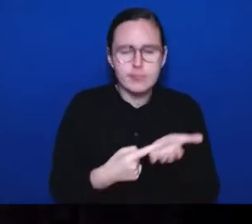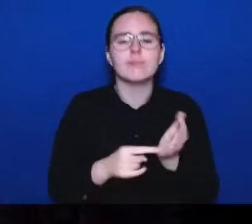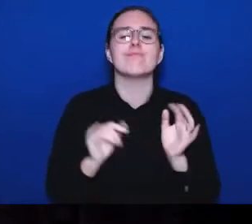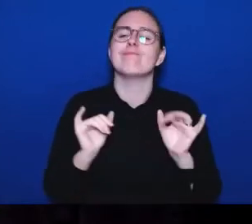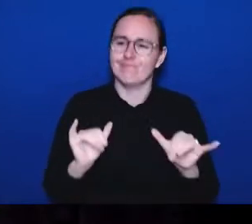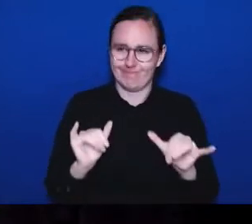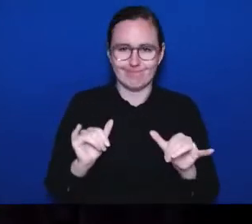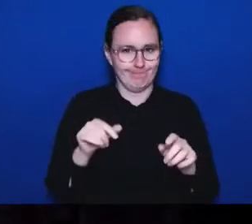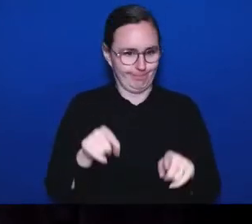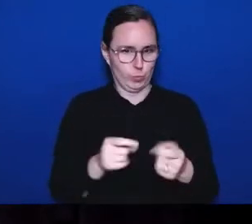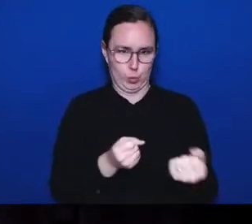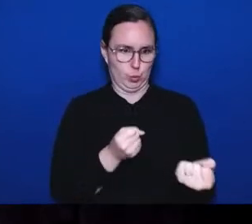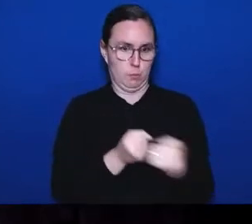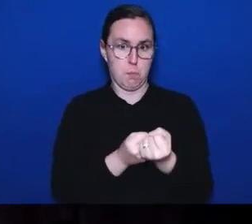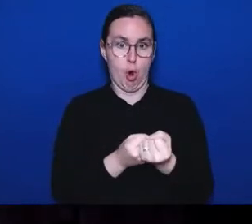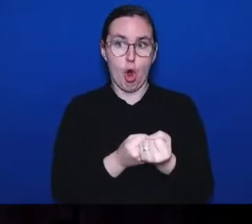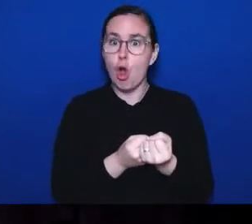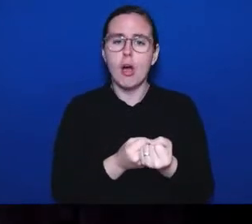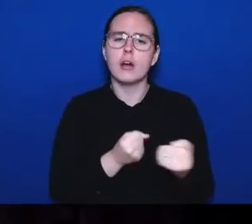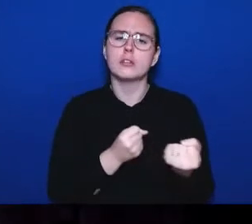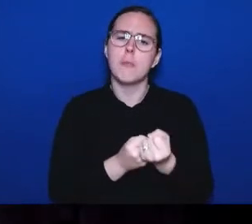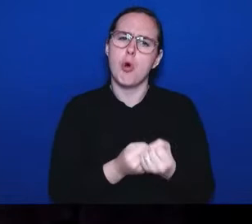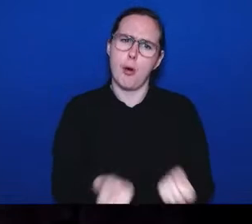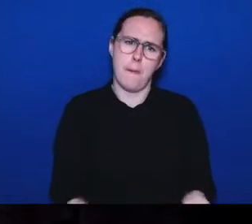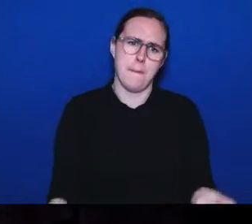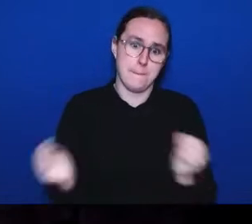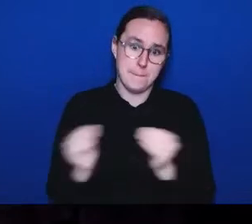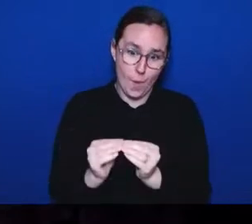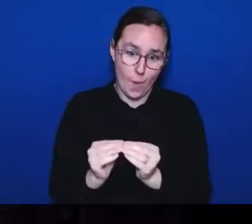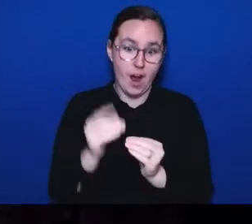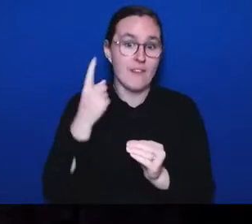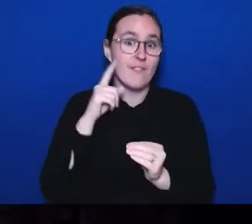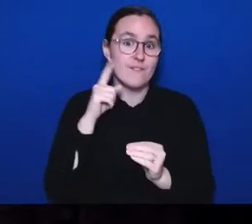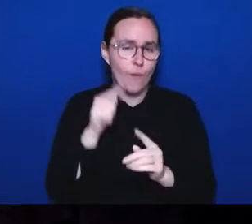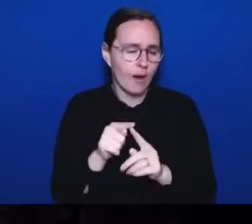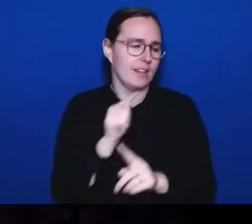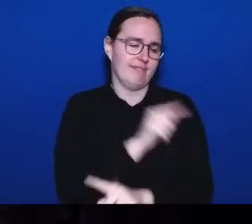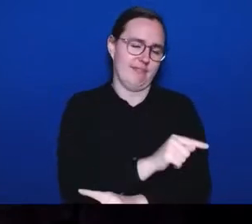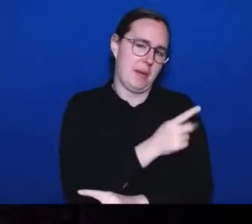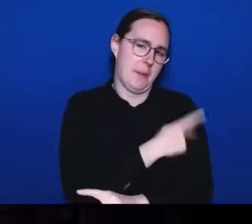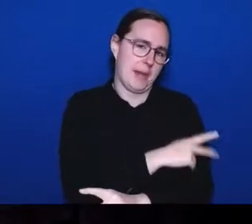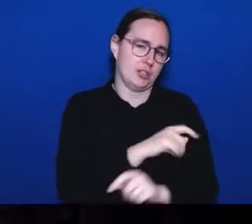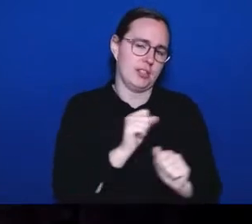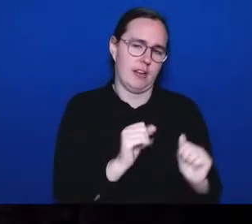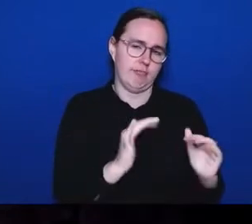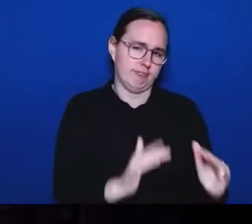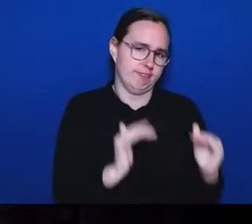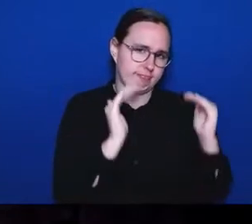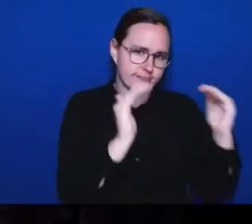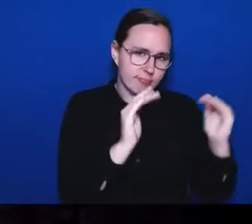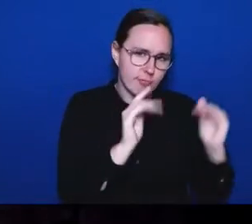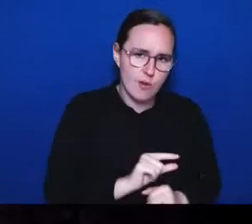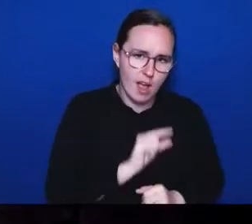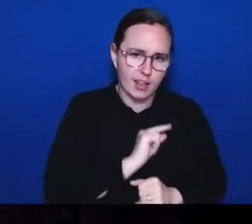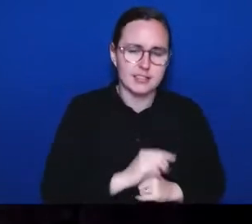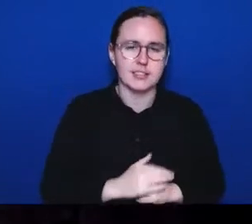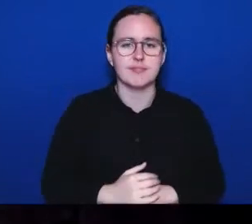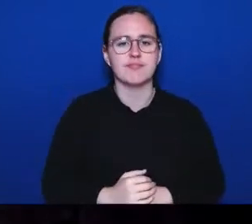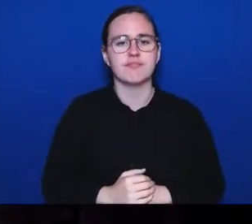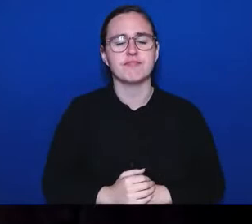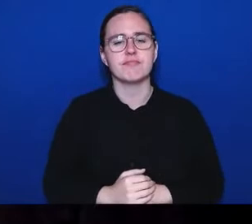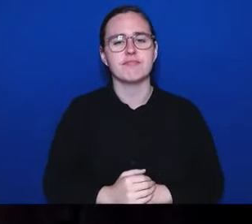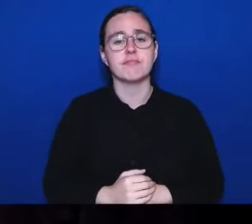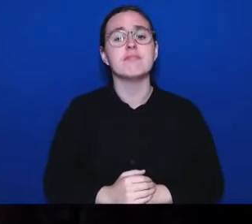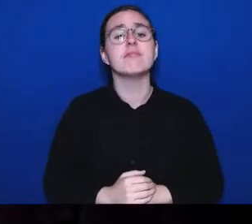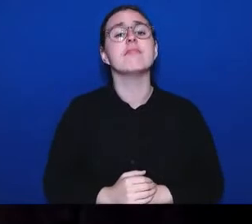the patients who count on them. So far, our efforts have produced significant results. In June, we started working with